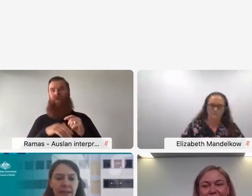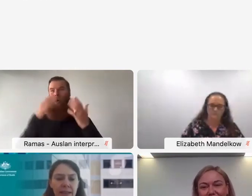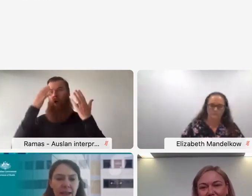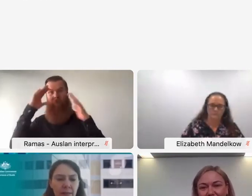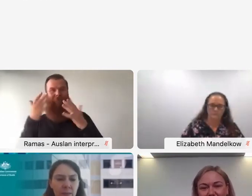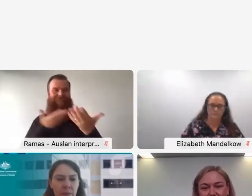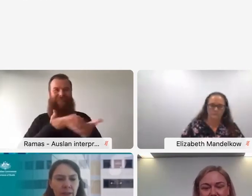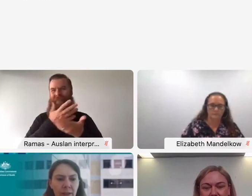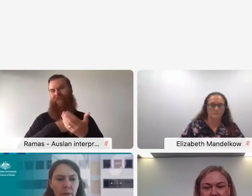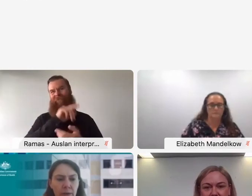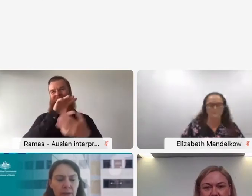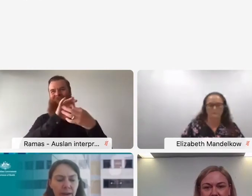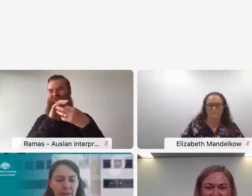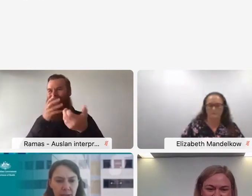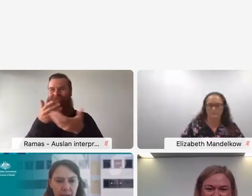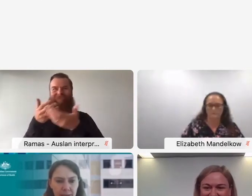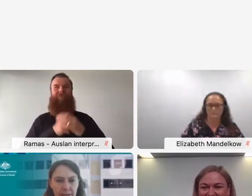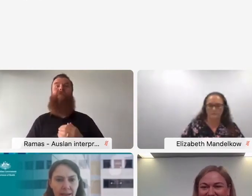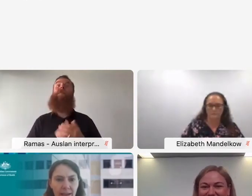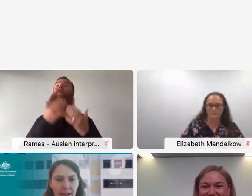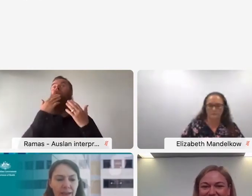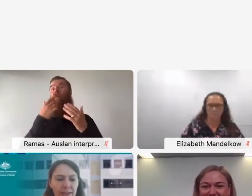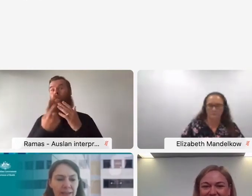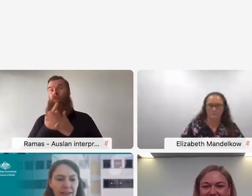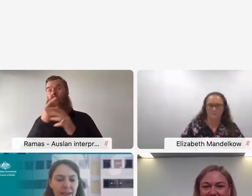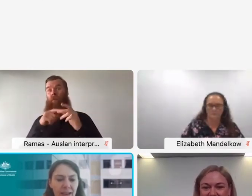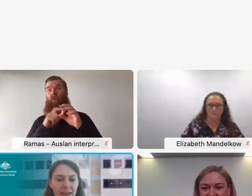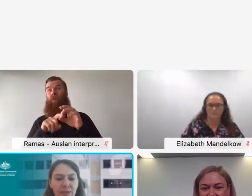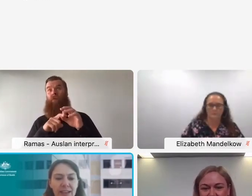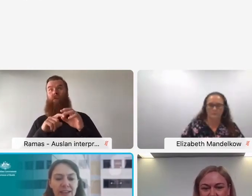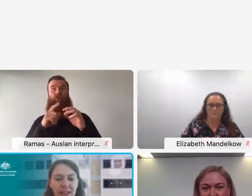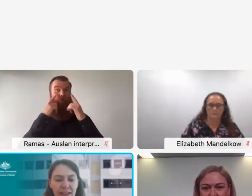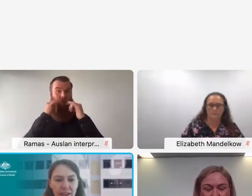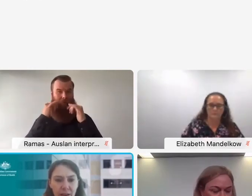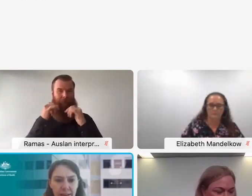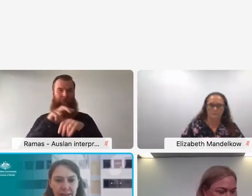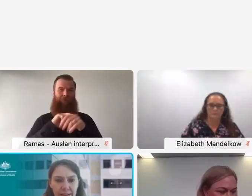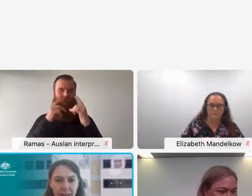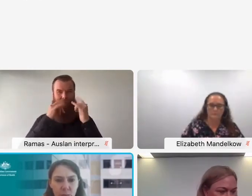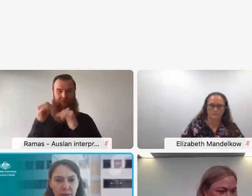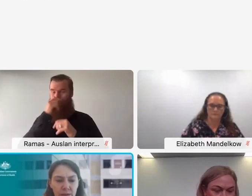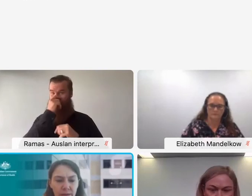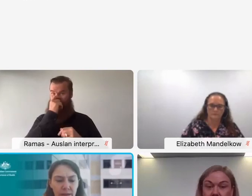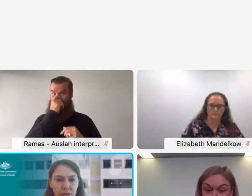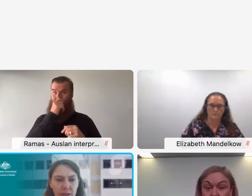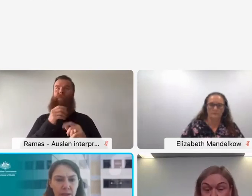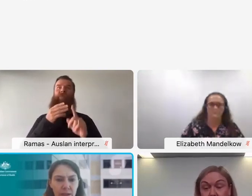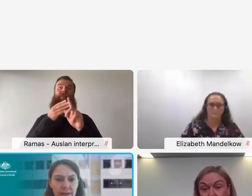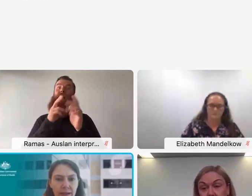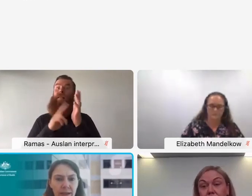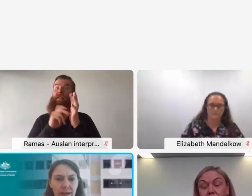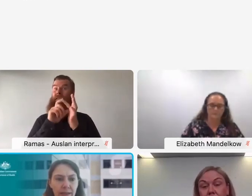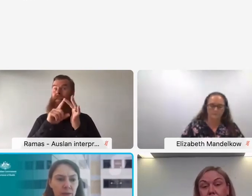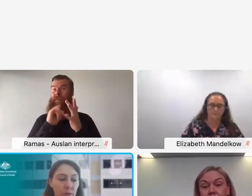Thanks, Alison. And we've got another question around the checks, and this relates to the NDIS worker screening